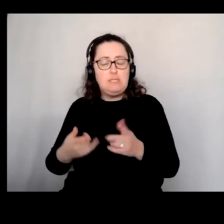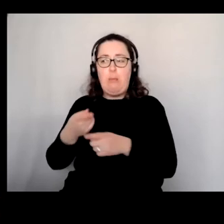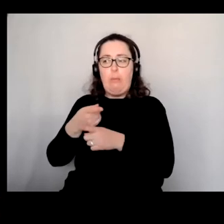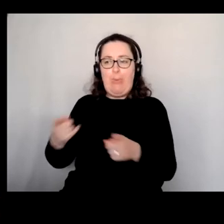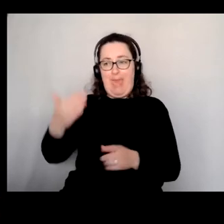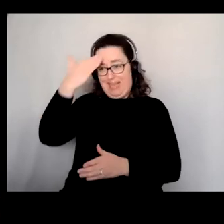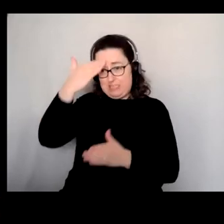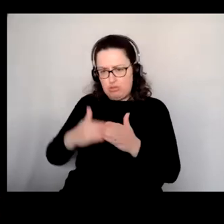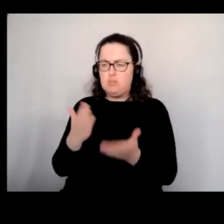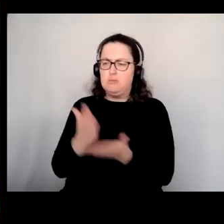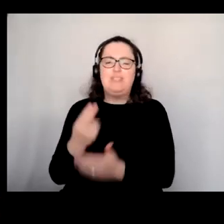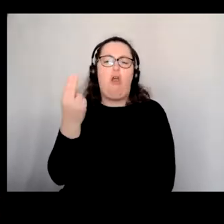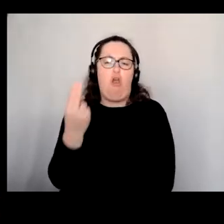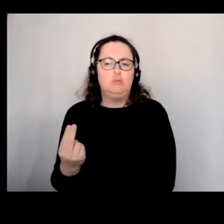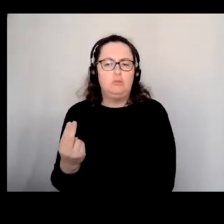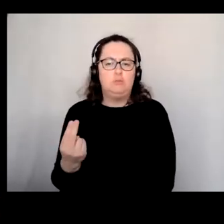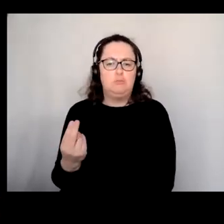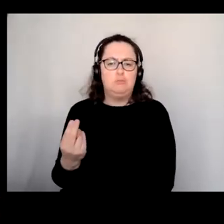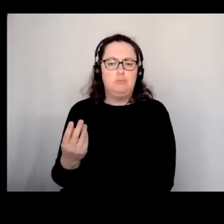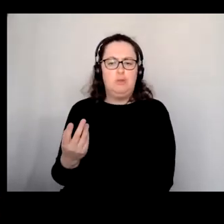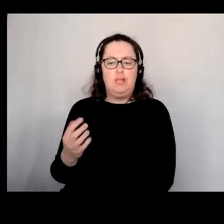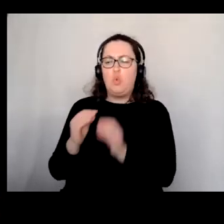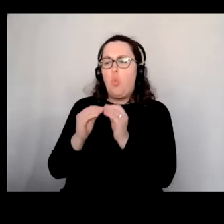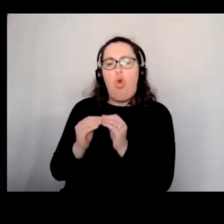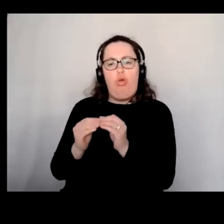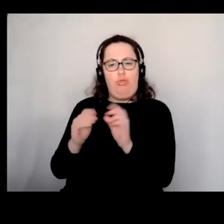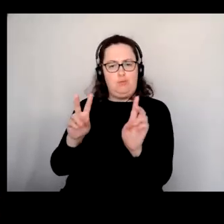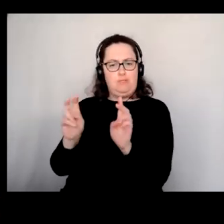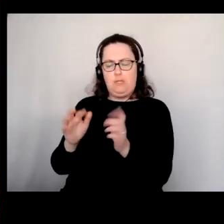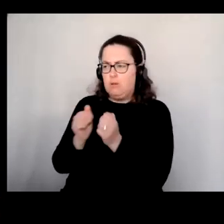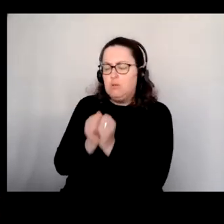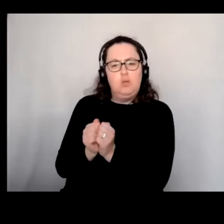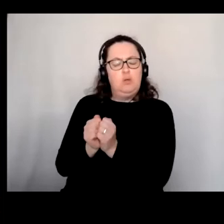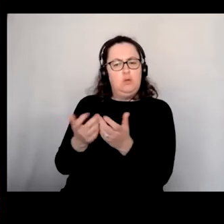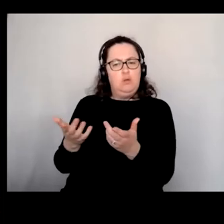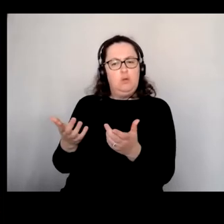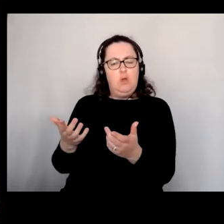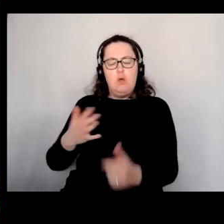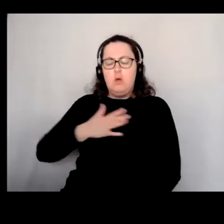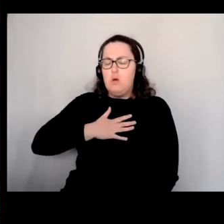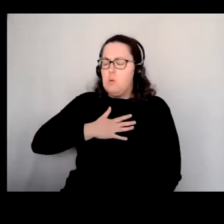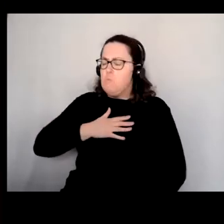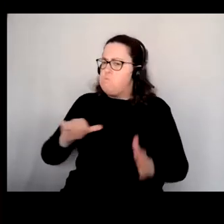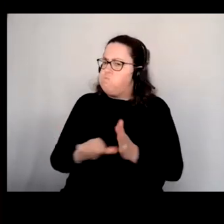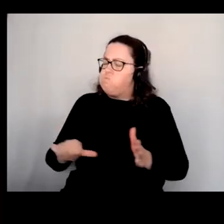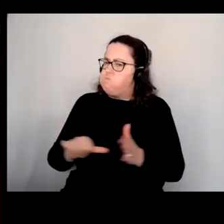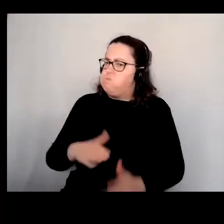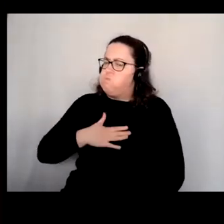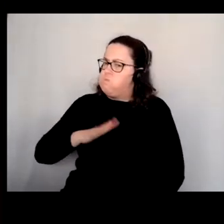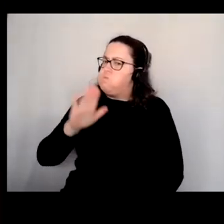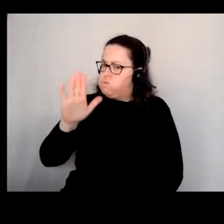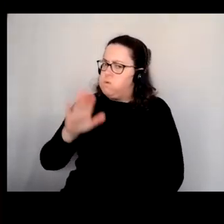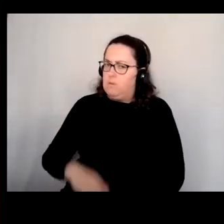art and perfectly worthy subject matter. Yes. And I find all of that hugely problematic. I've just been